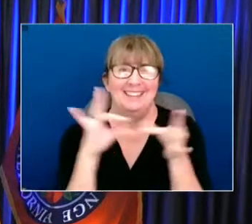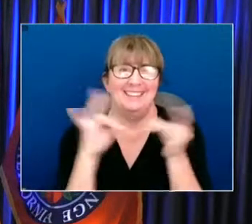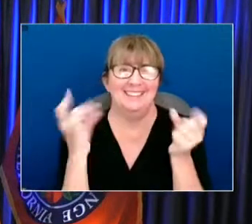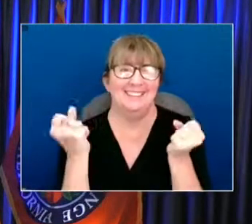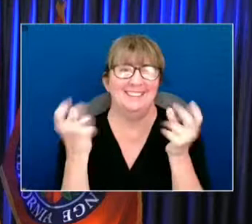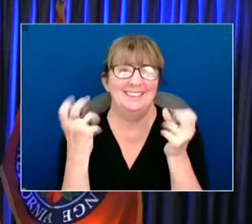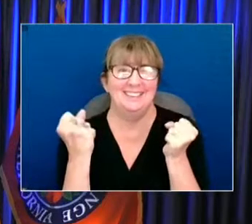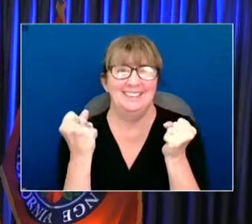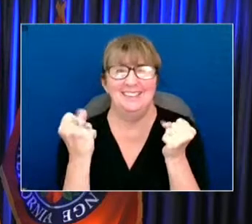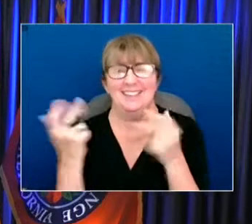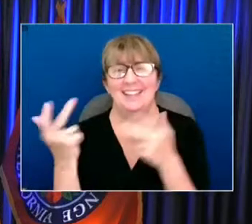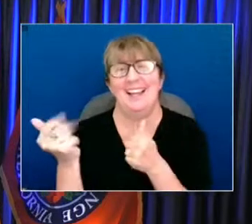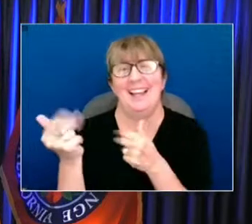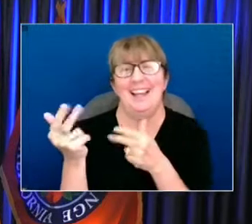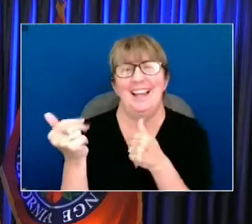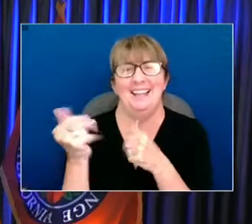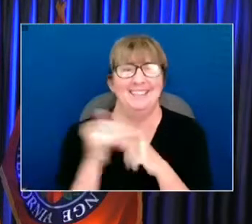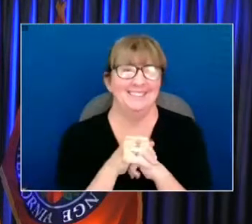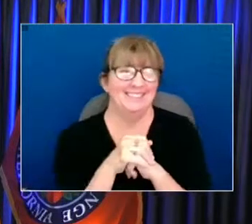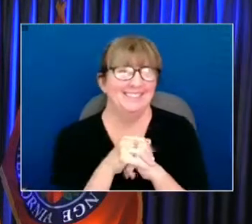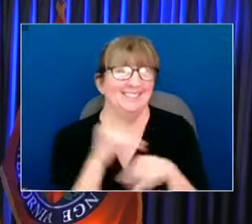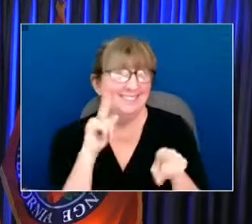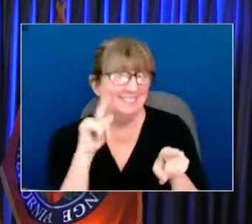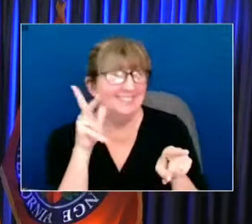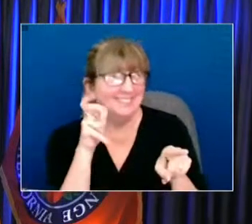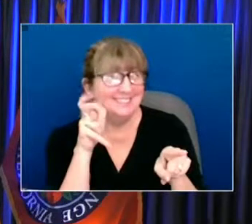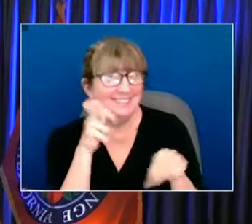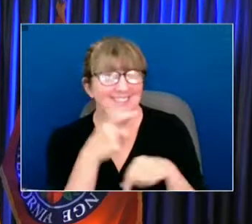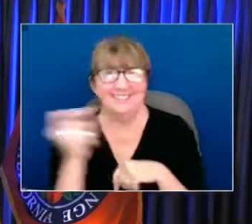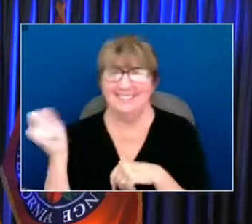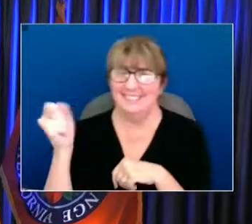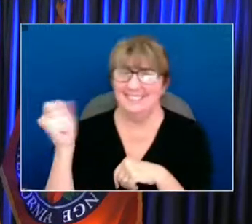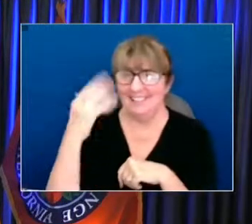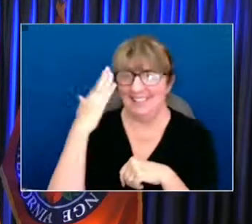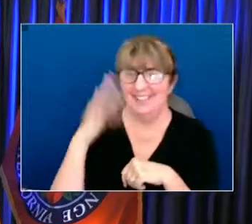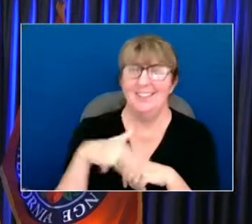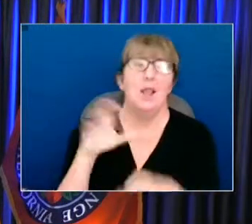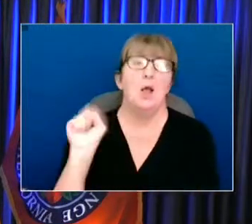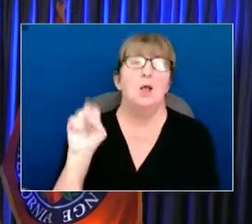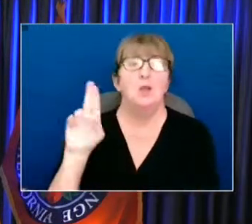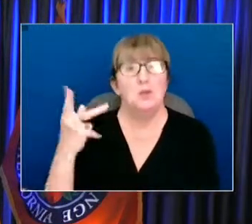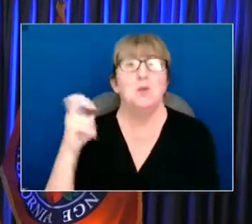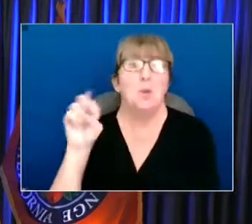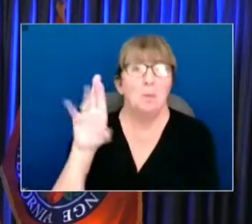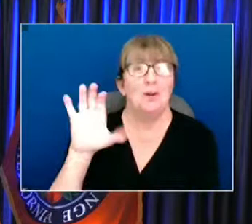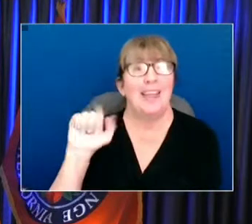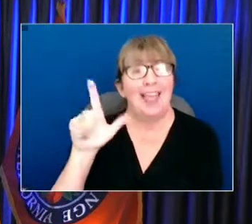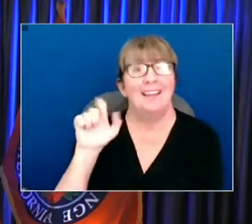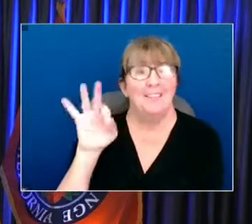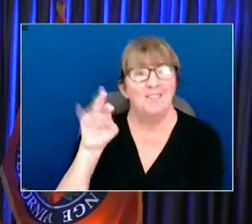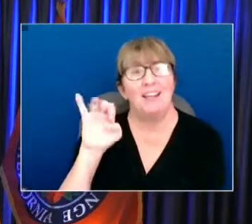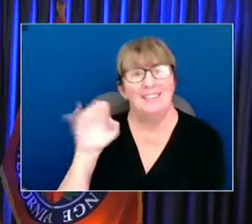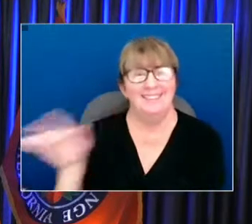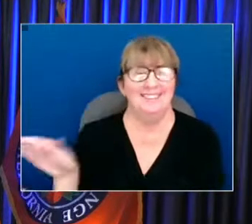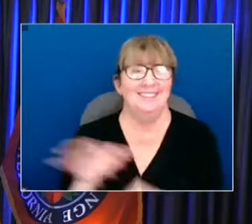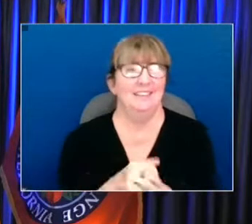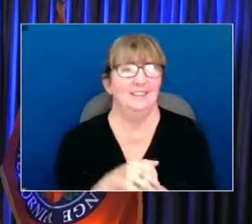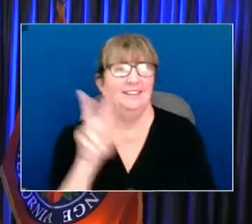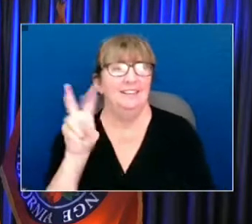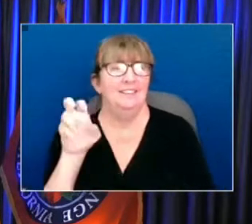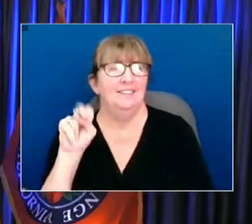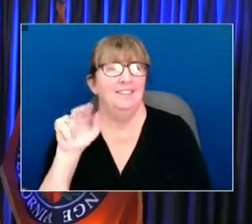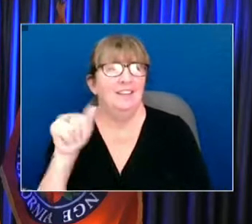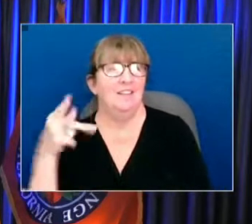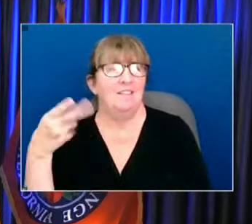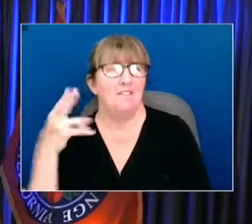She's hearing you now. I know she is. How about supercalifragilisticexpialidocious? I know. Let's do xenophobia. She